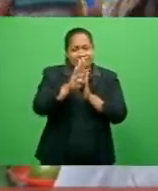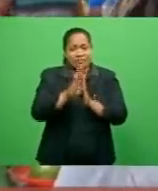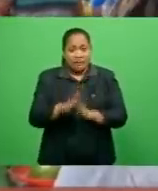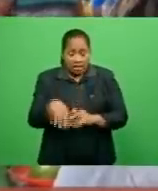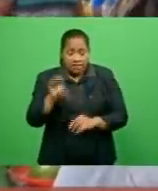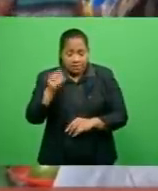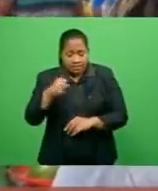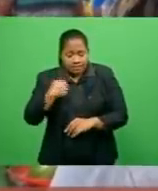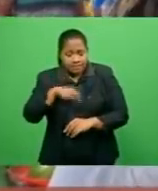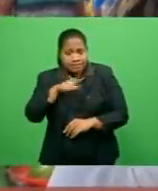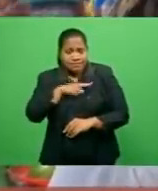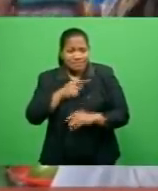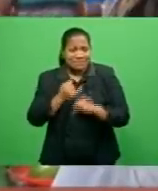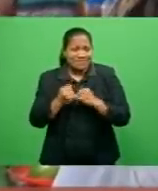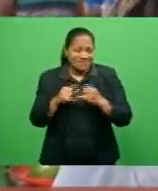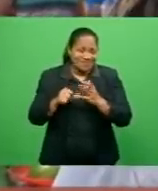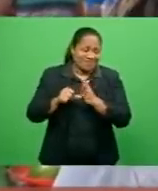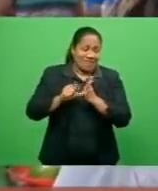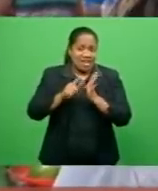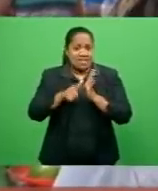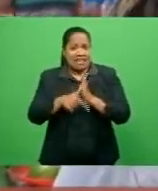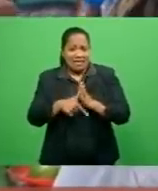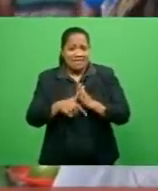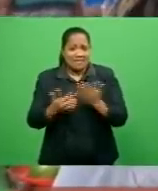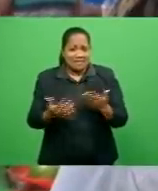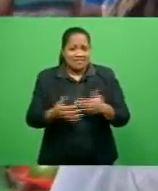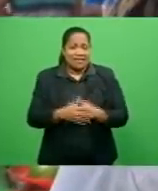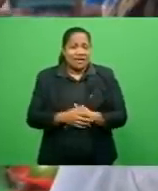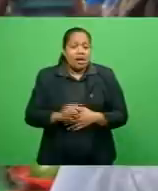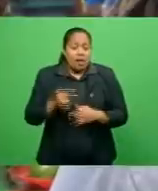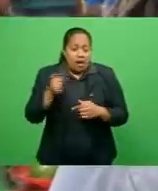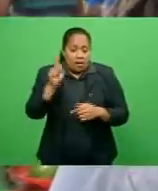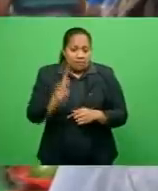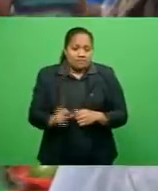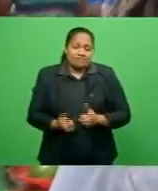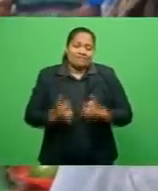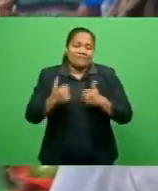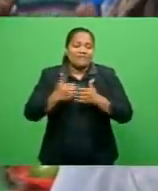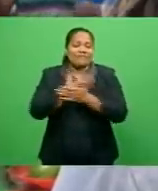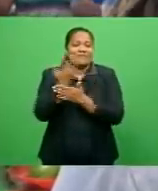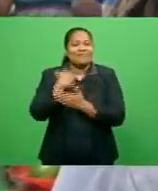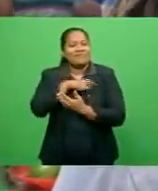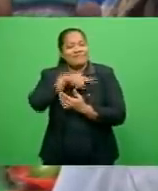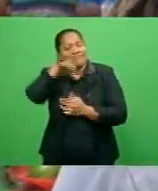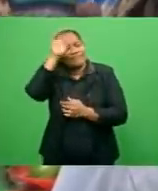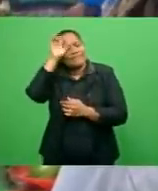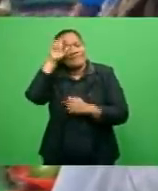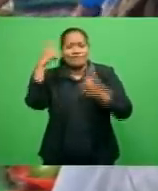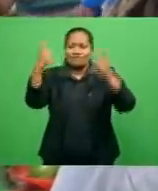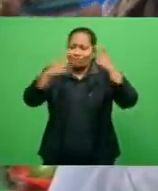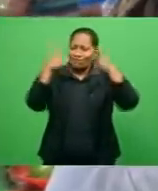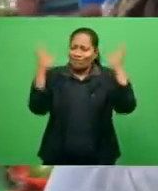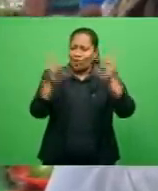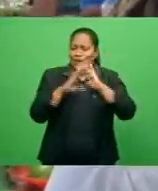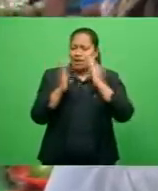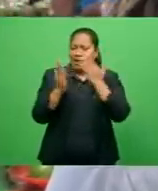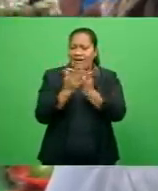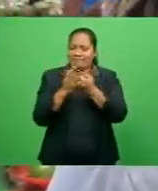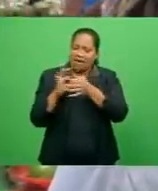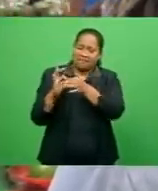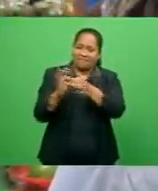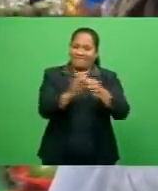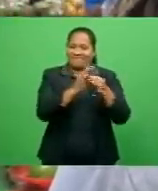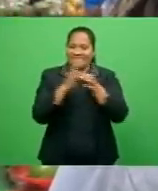time, and this day is a good day for us to commemorate and also celebrate together as one